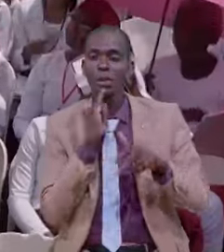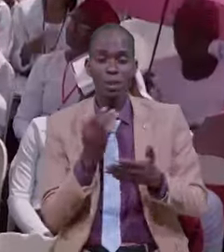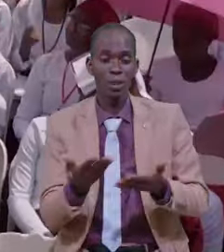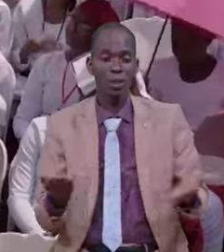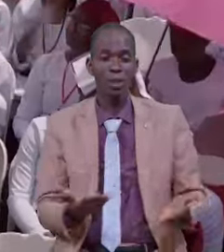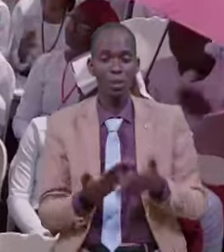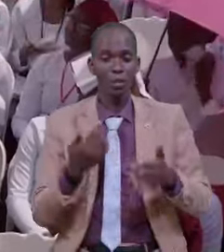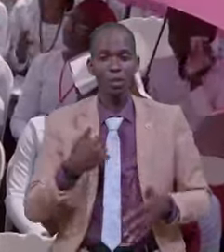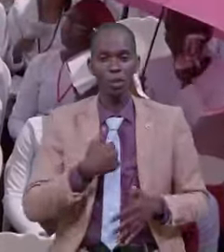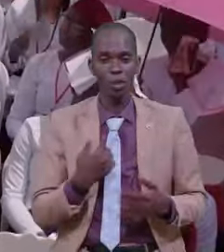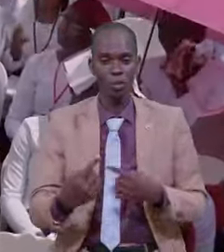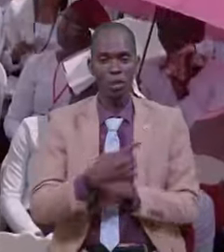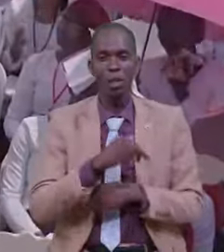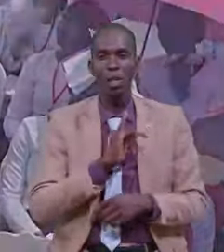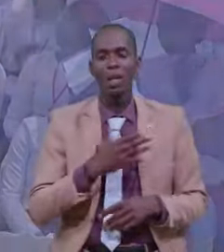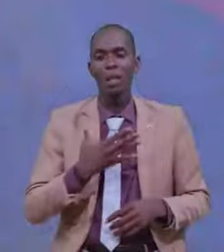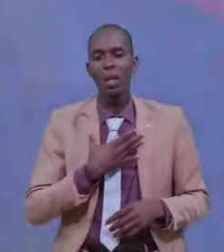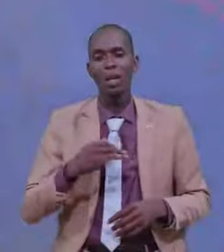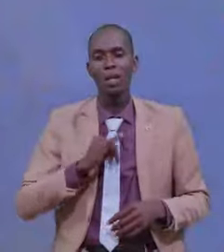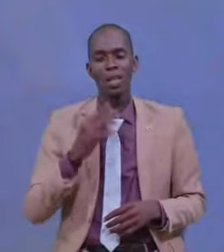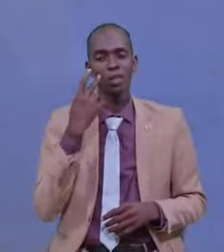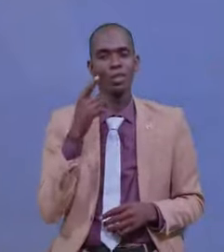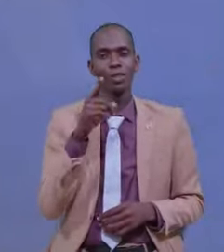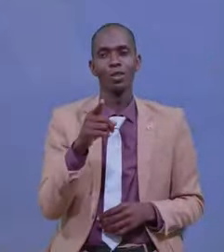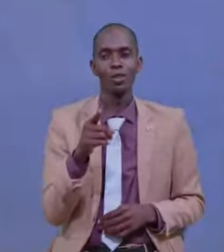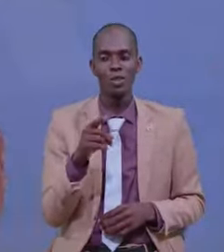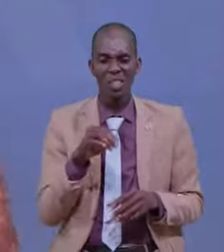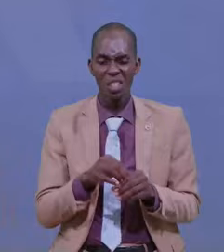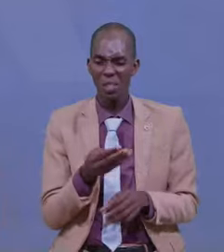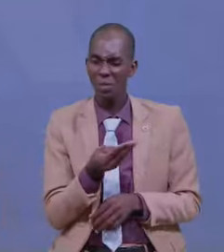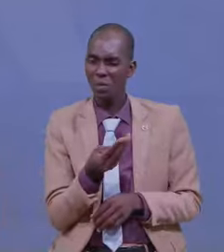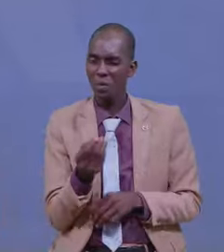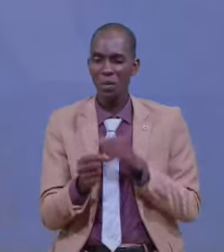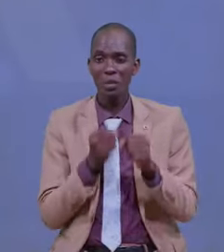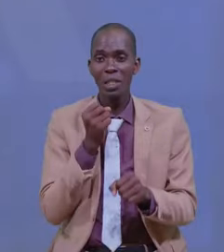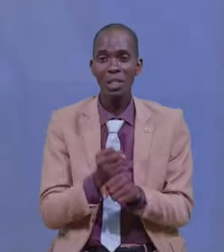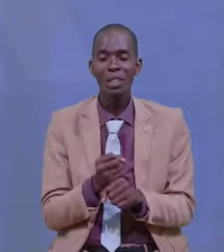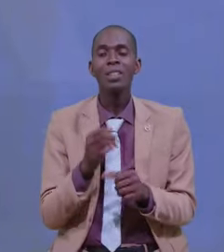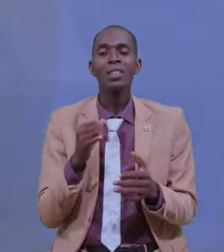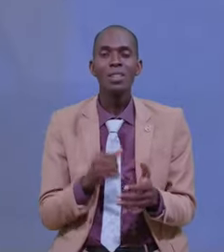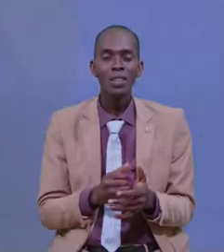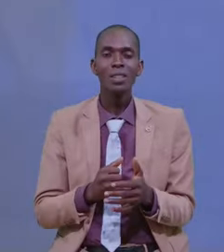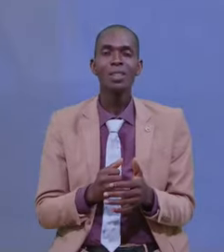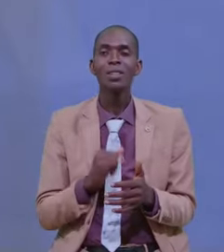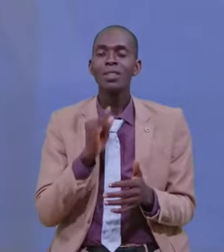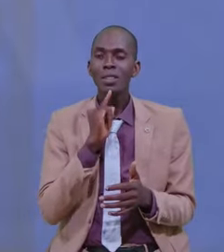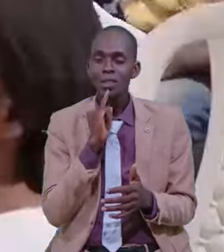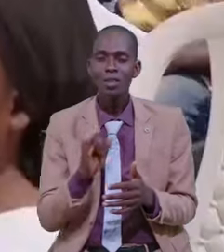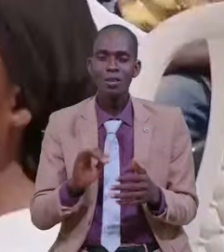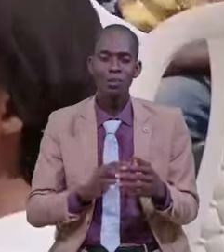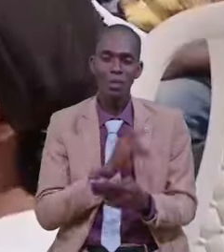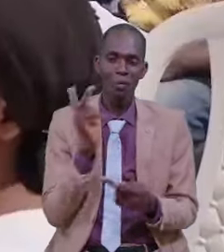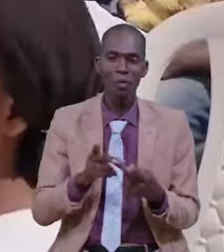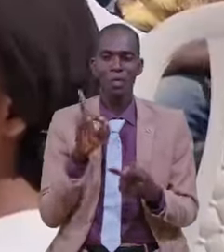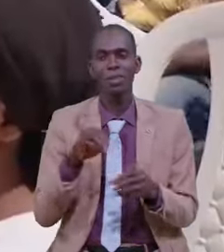I see you, and just in a few years, it is done in Jesus'